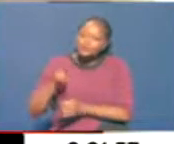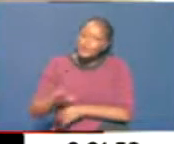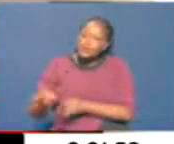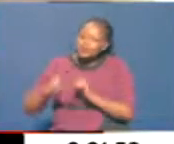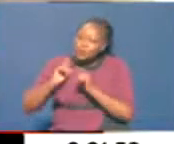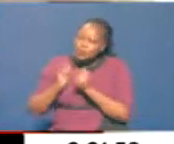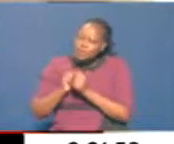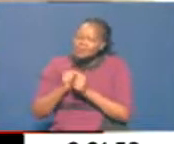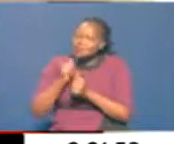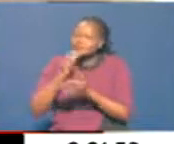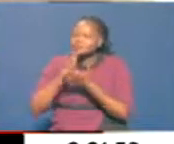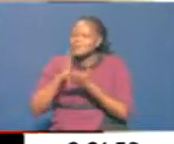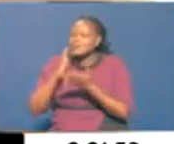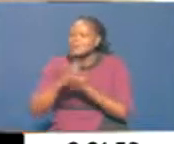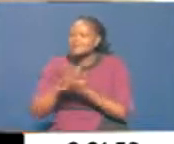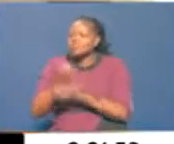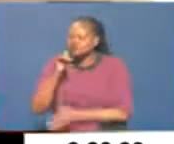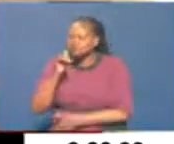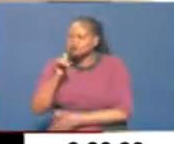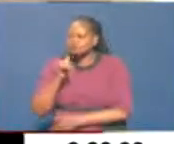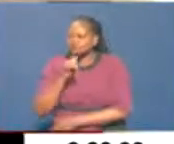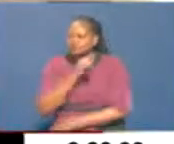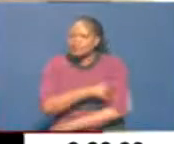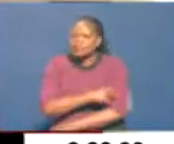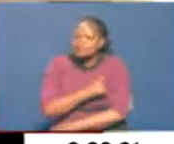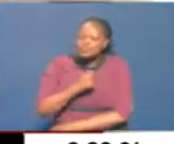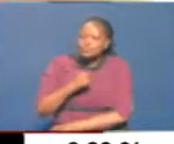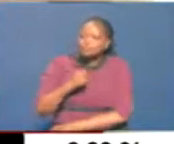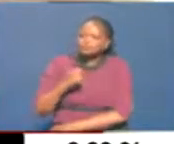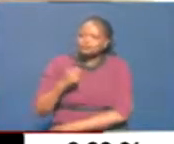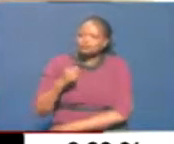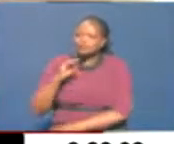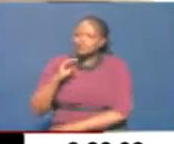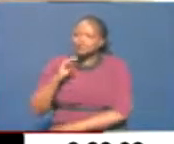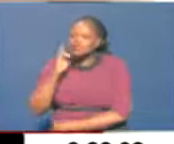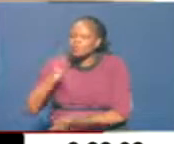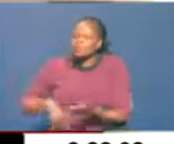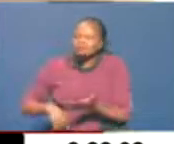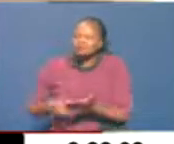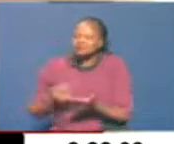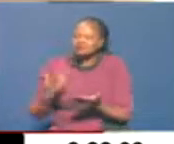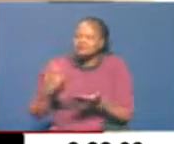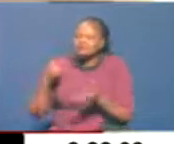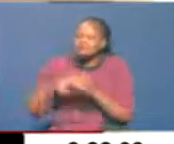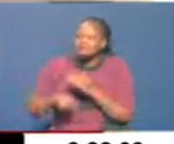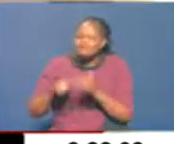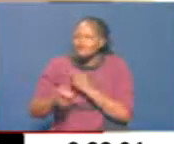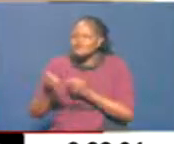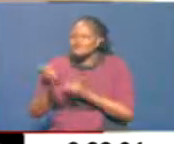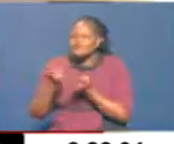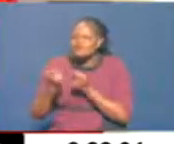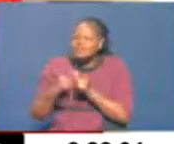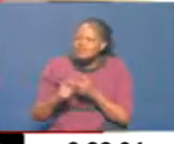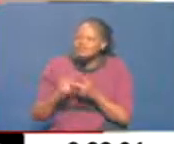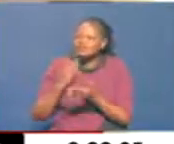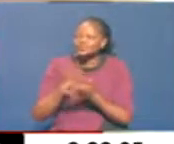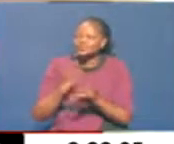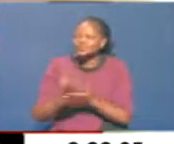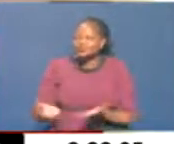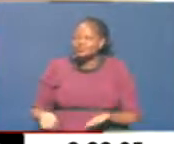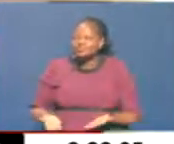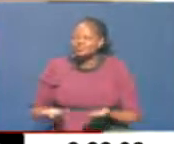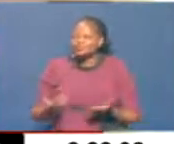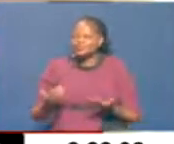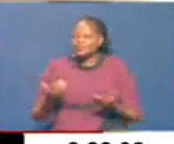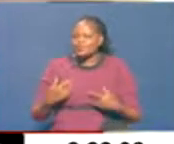of the private sector CEOs, and they're seeing declining admissions. And so, for, you know, these efforts that have been put in place, I'm sure the restrictions that